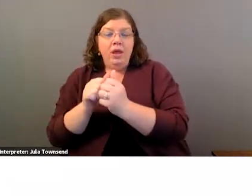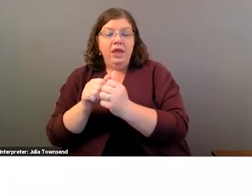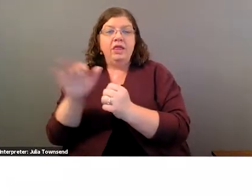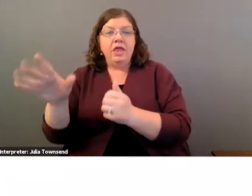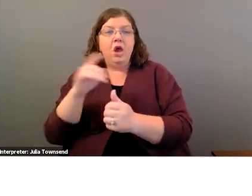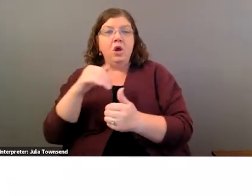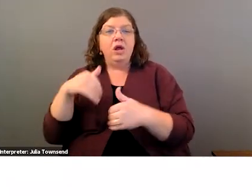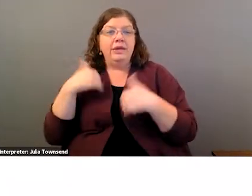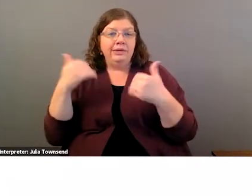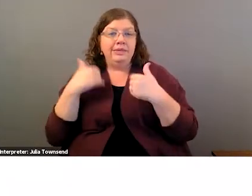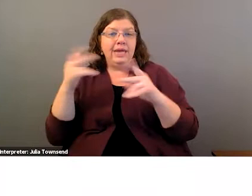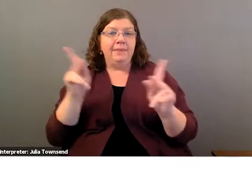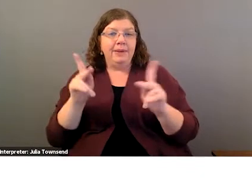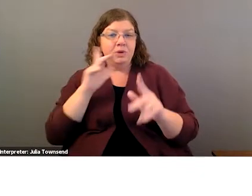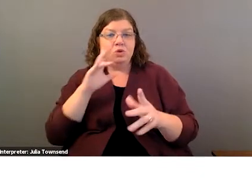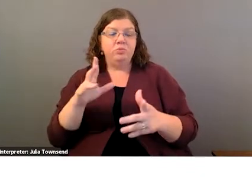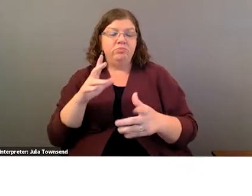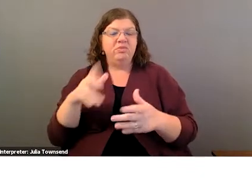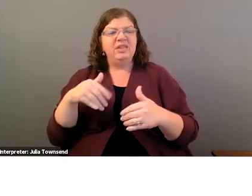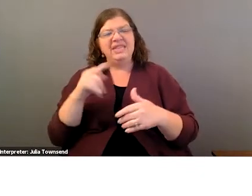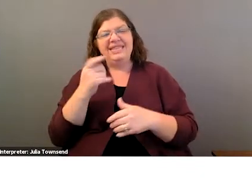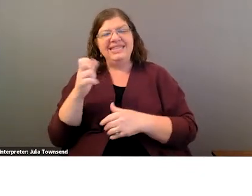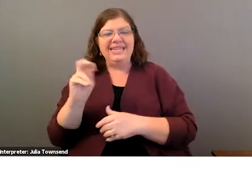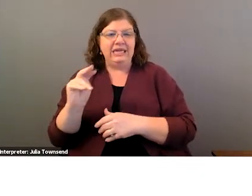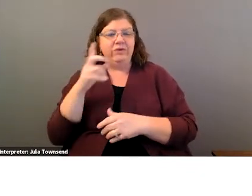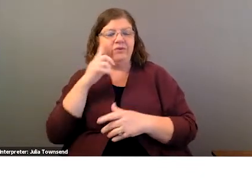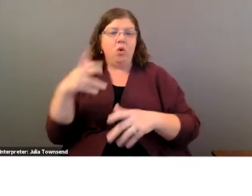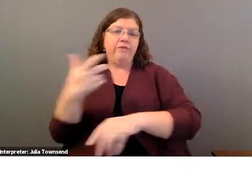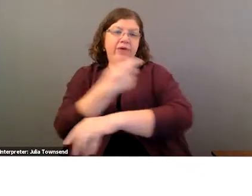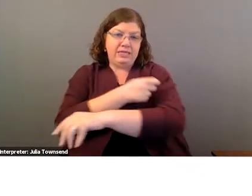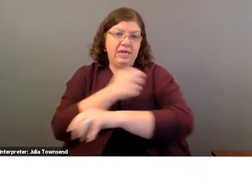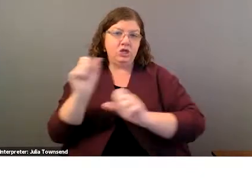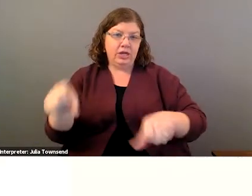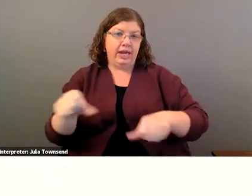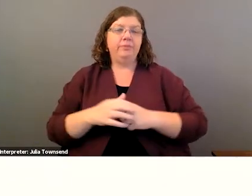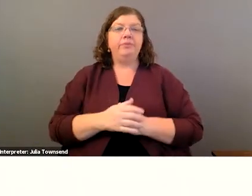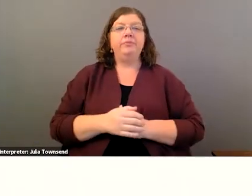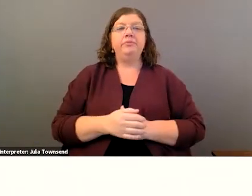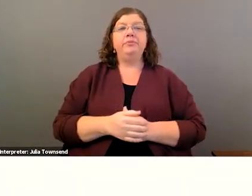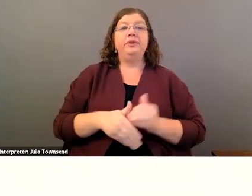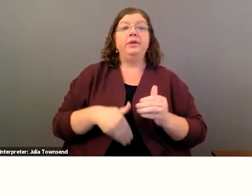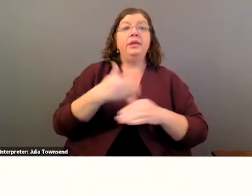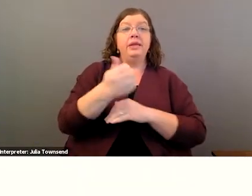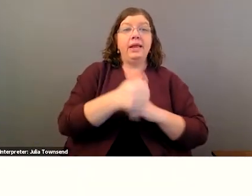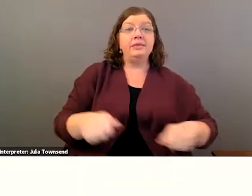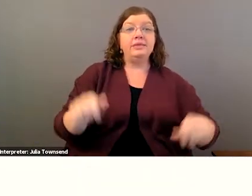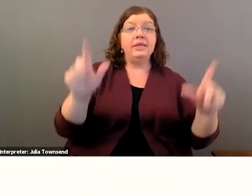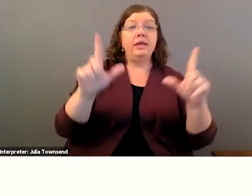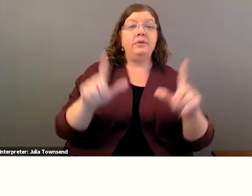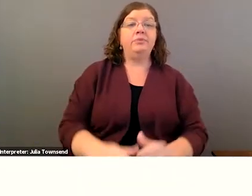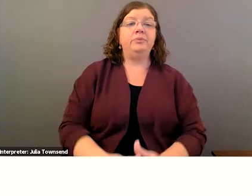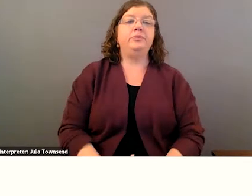teens to get vaccinated at that time. Next slide, please.